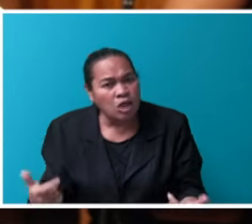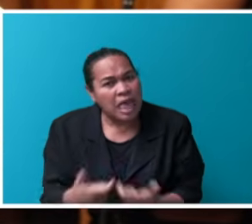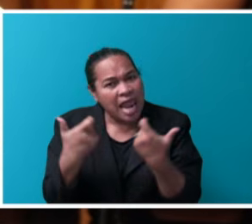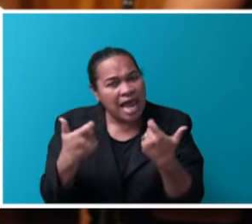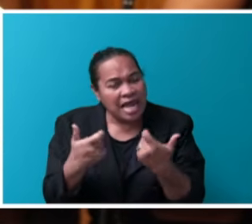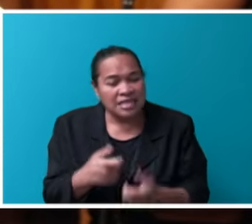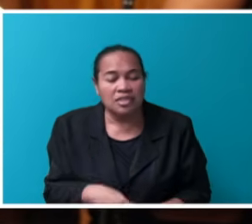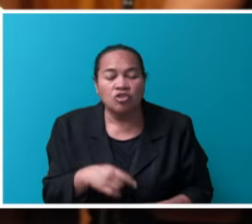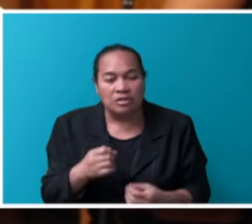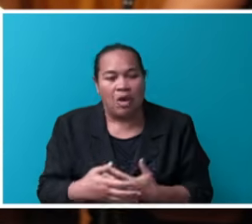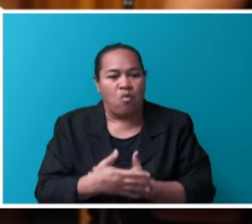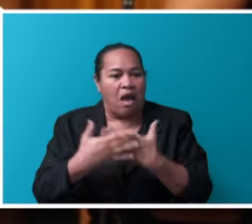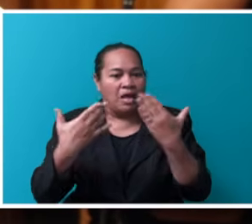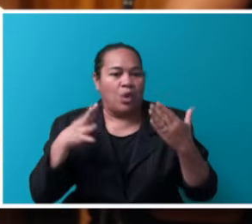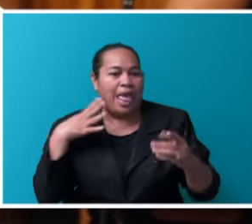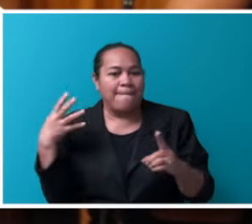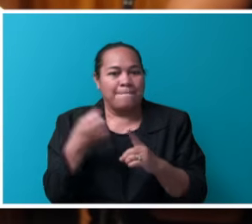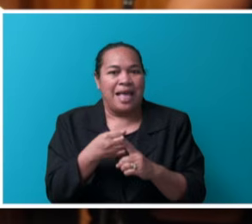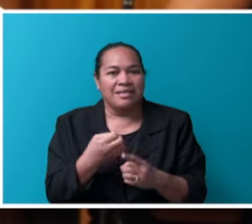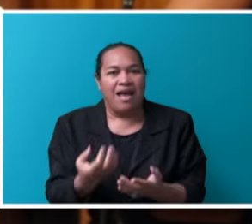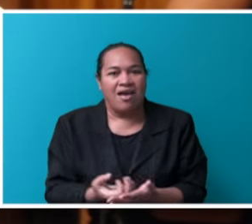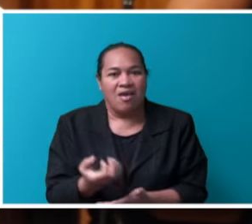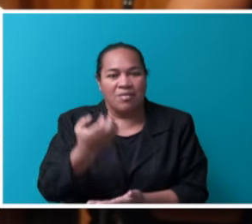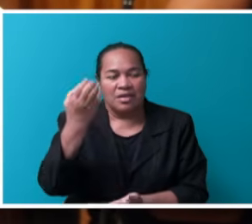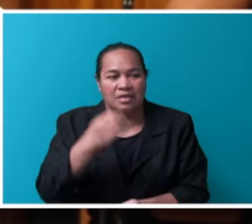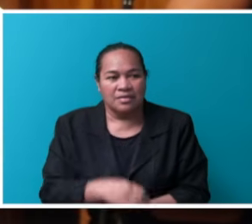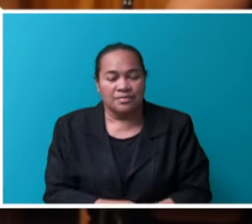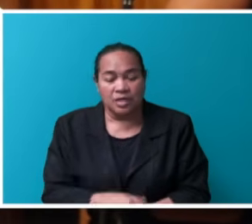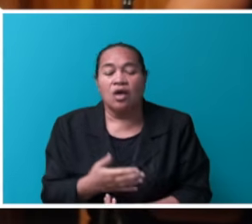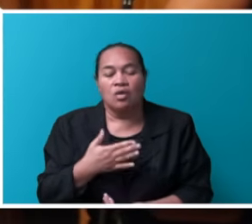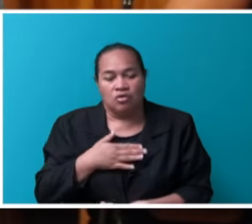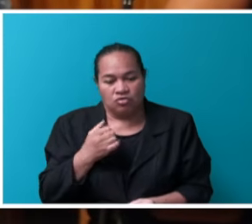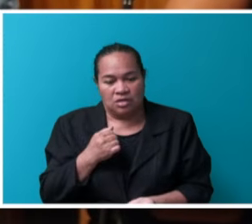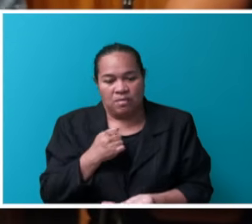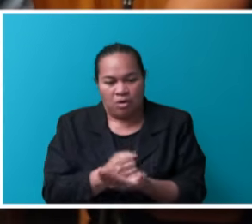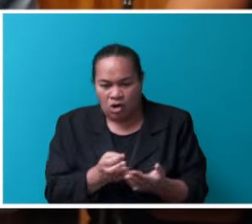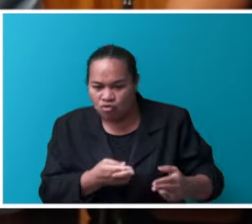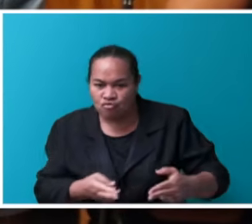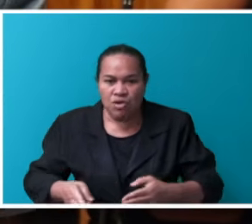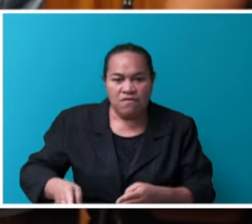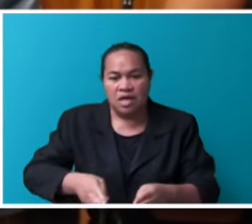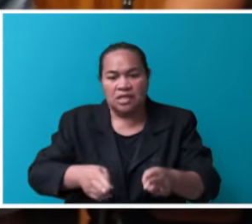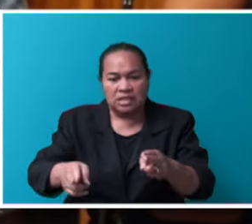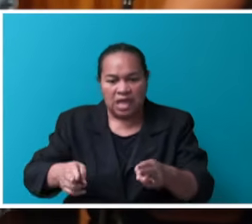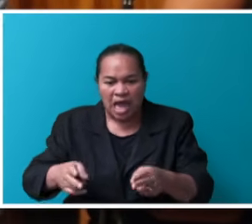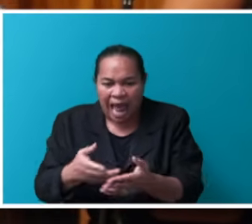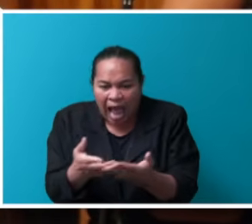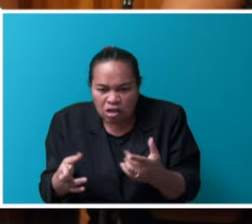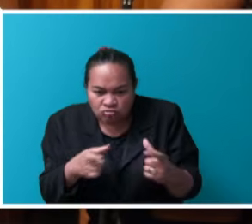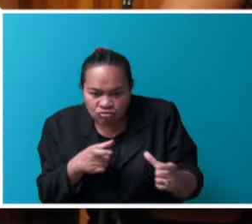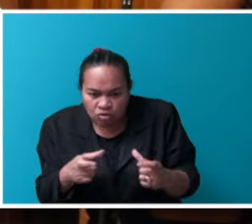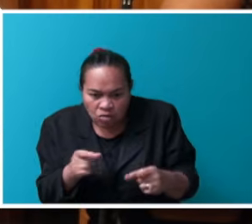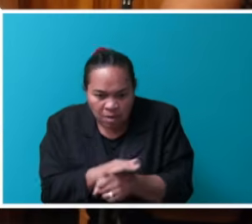wider impact on the overall economy. To support dredging of rivers and clearing of our waterways, a